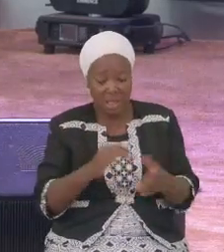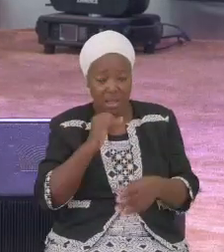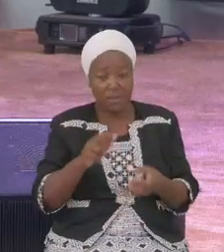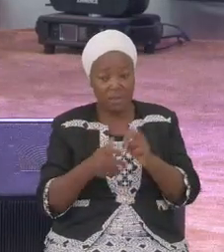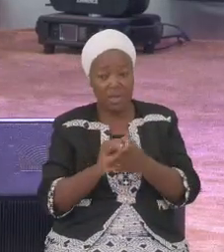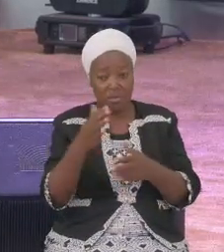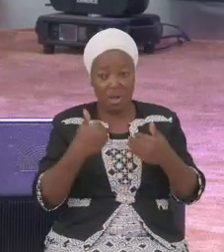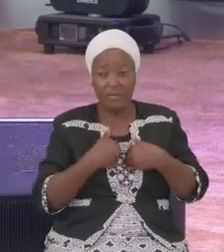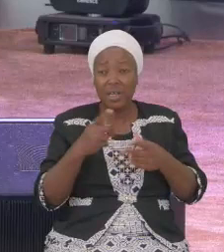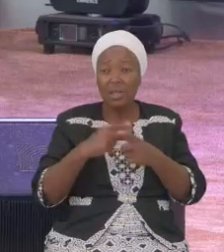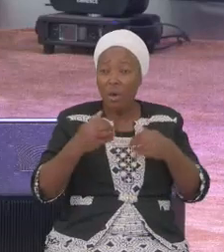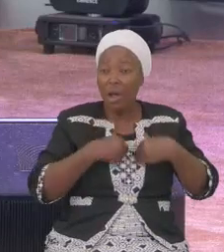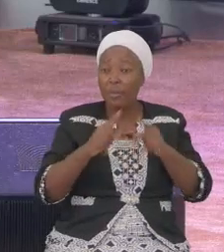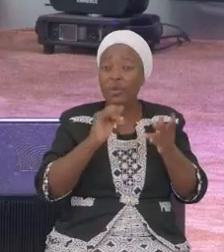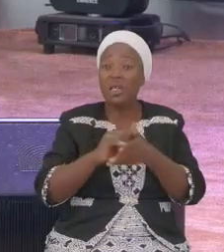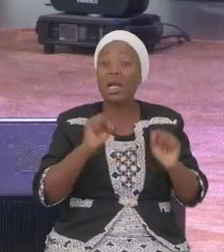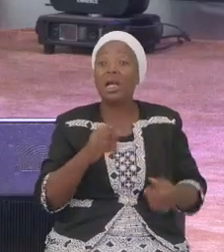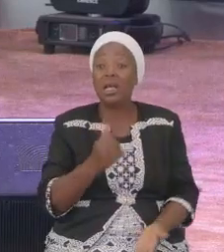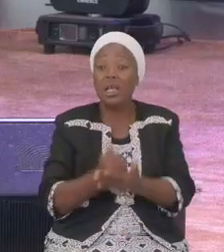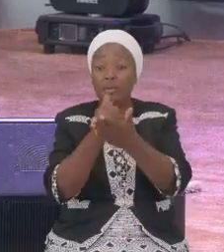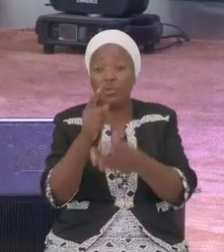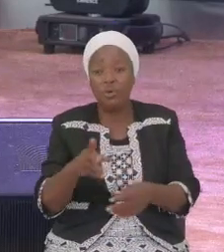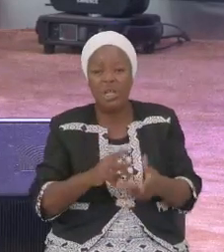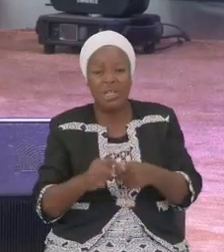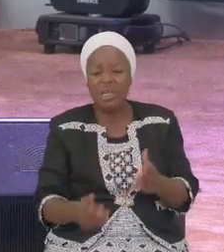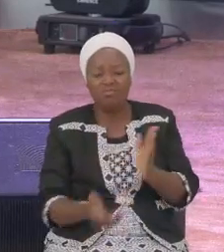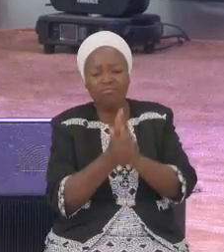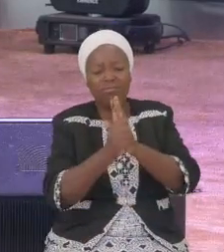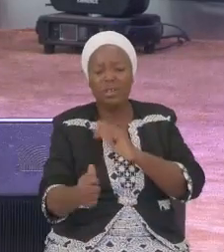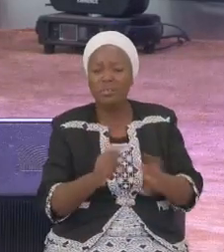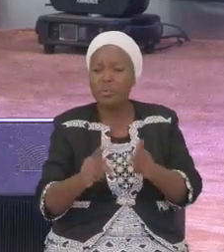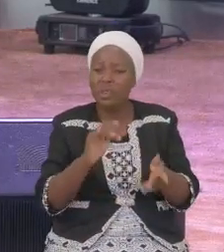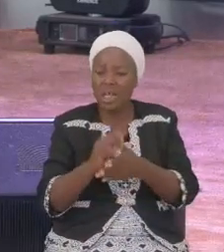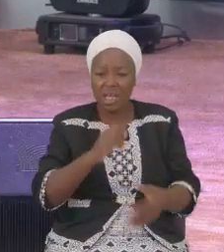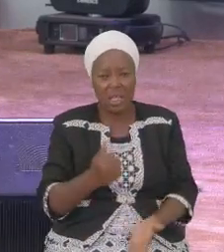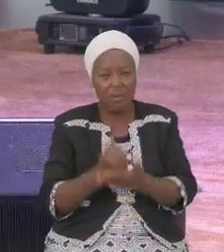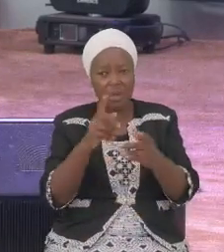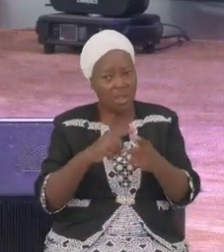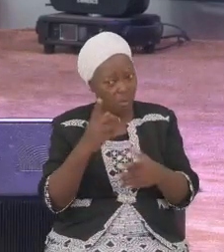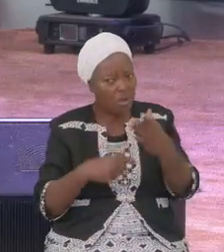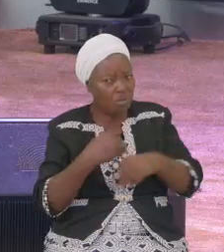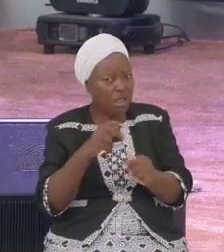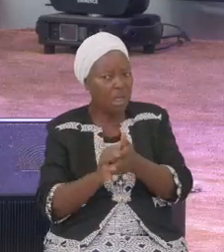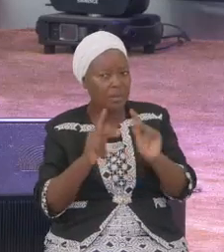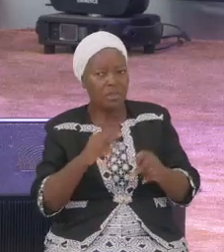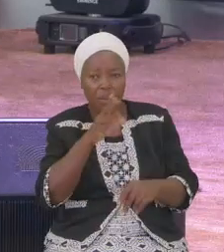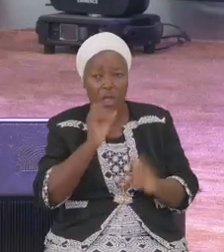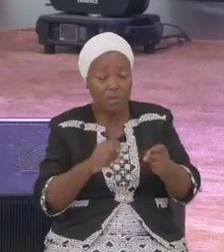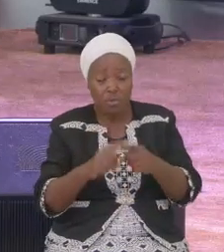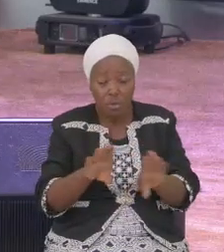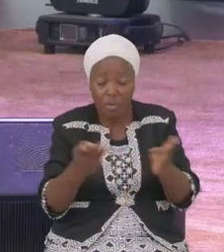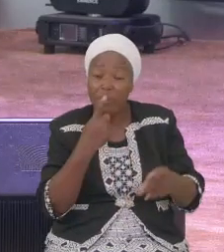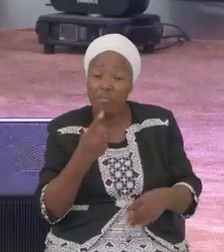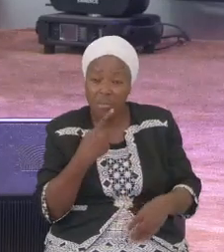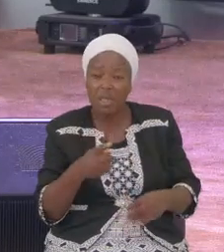and you have people that can help. They are experts on this field, on that field. What makes a person not to be able to open his mouth